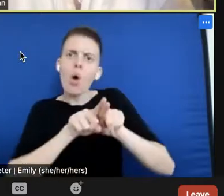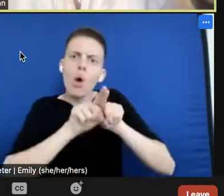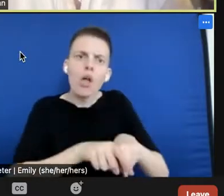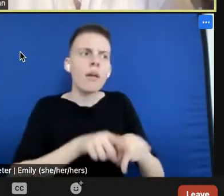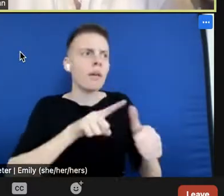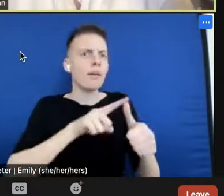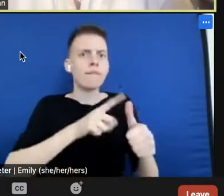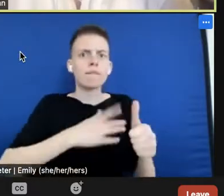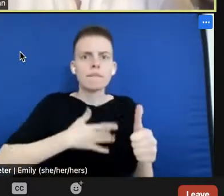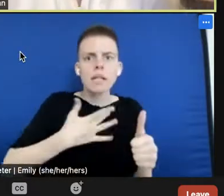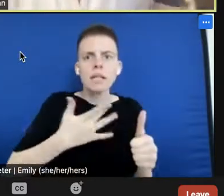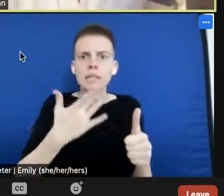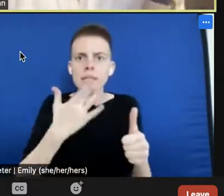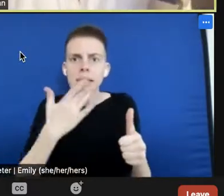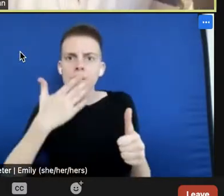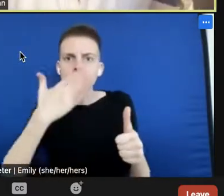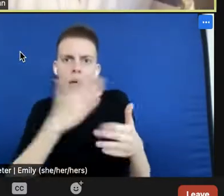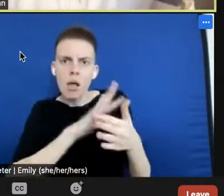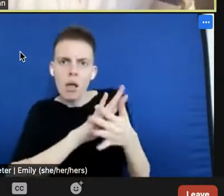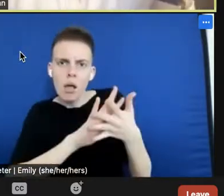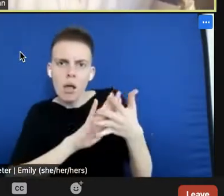button they're trying to find, right?